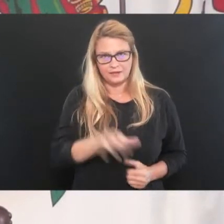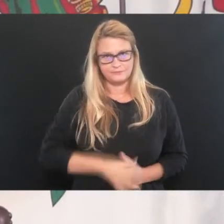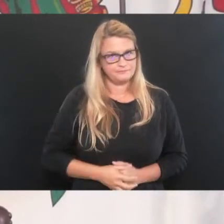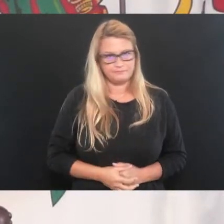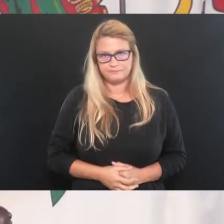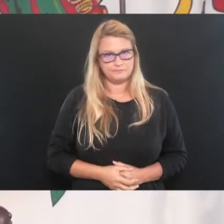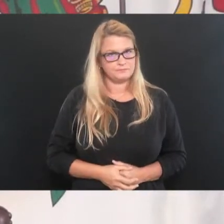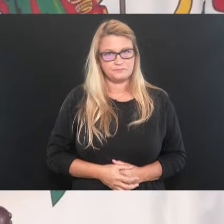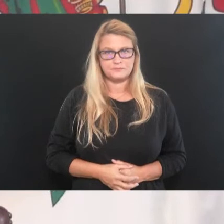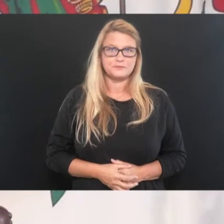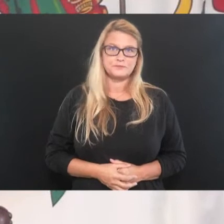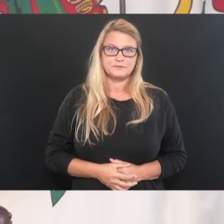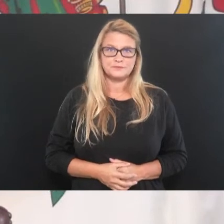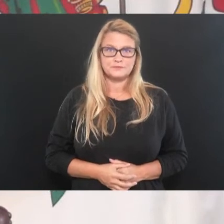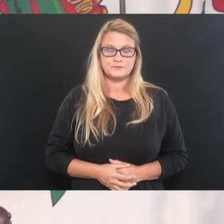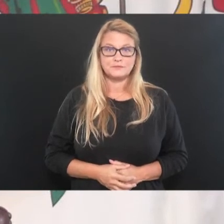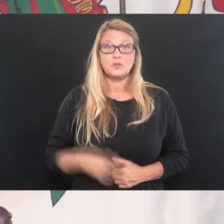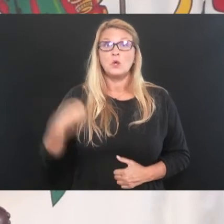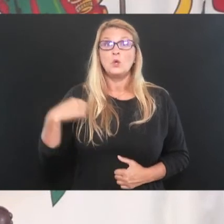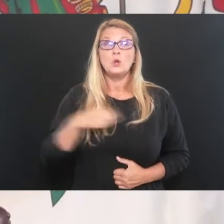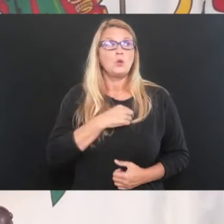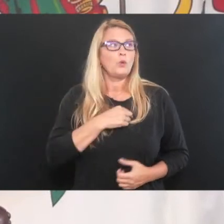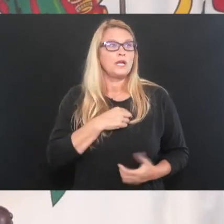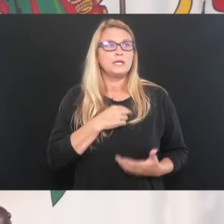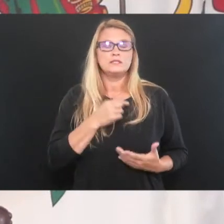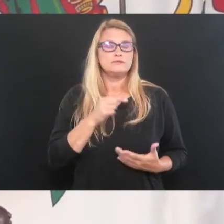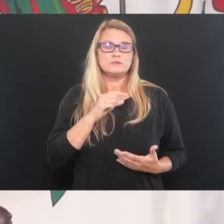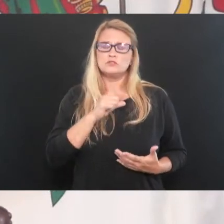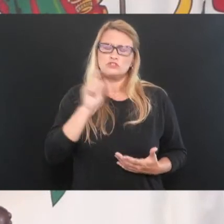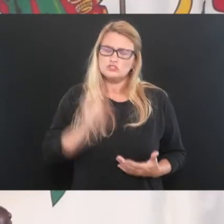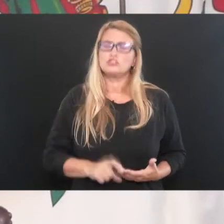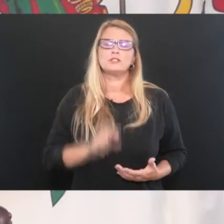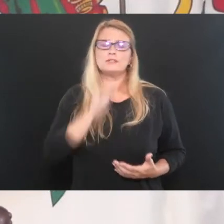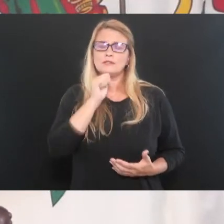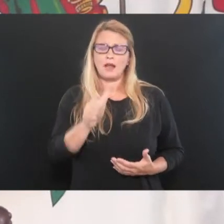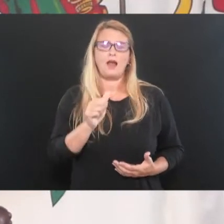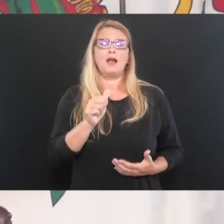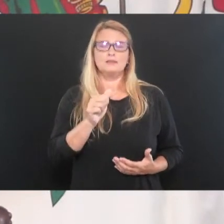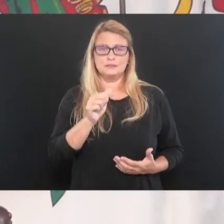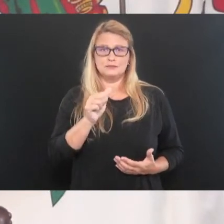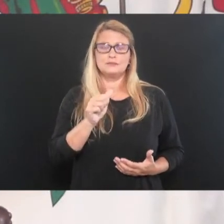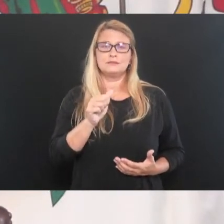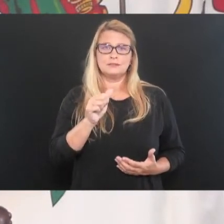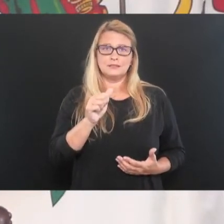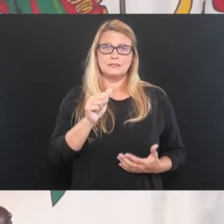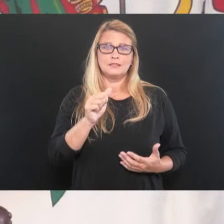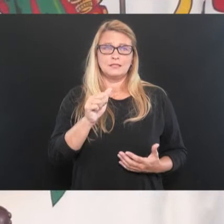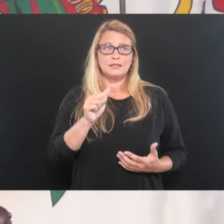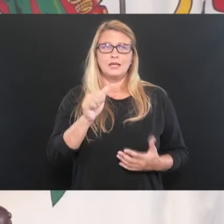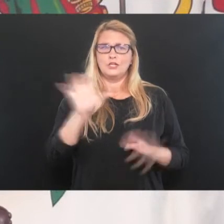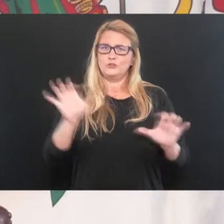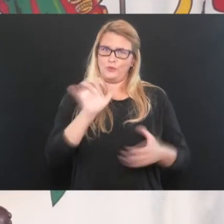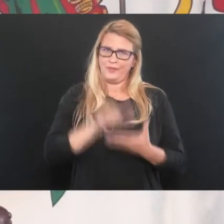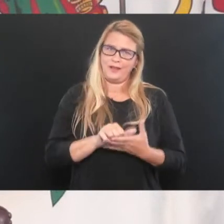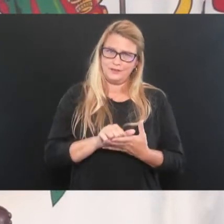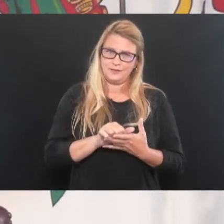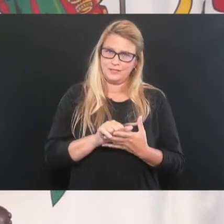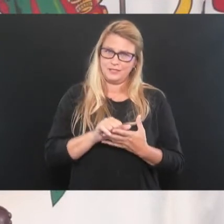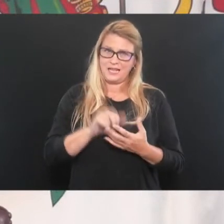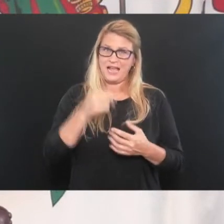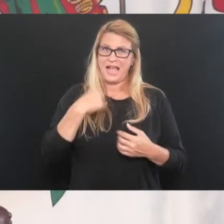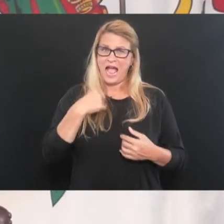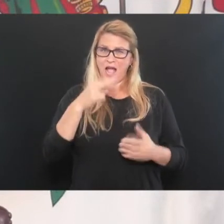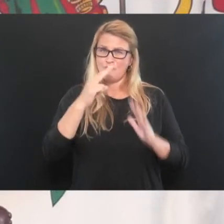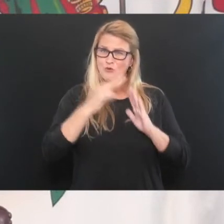way. We really shouldn't be this way at all. I've read to you hospital numbers that